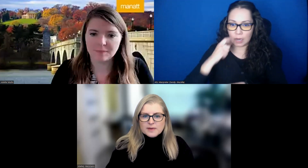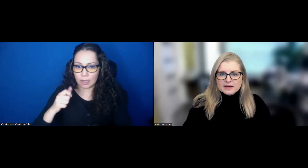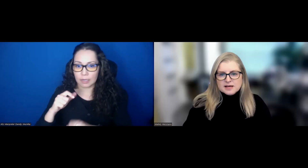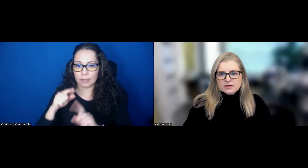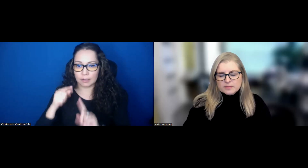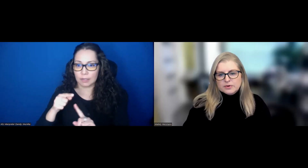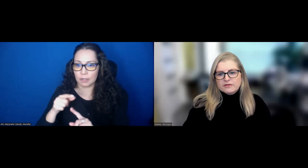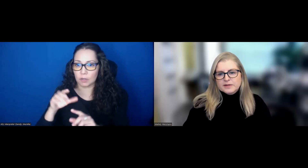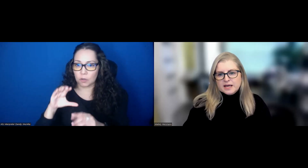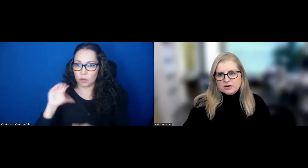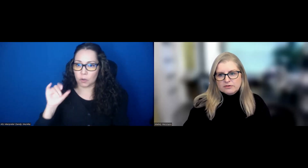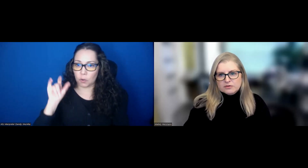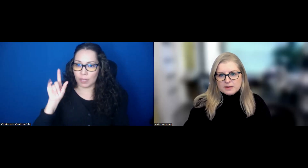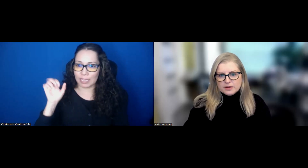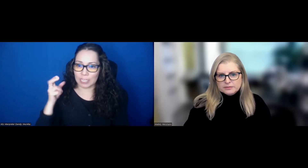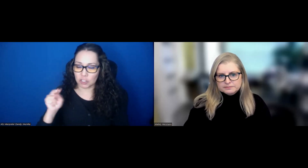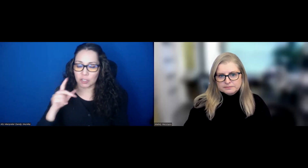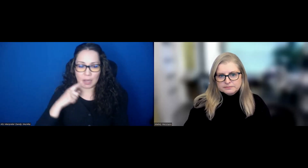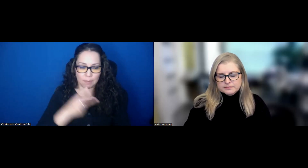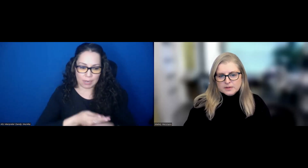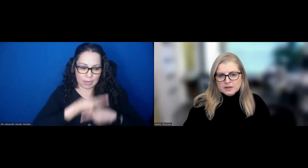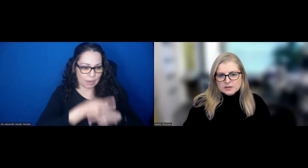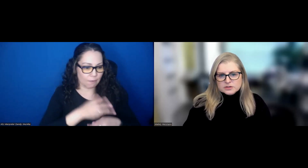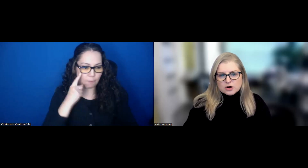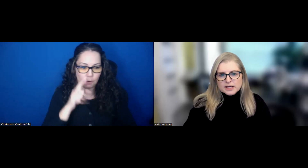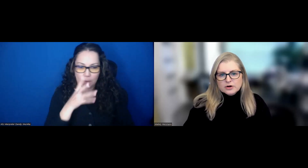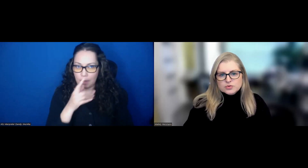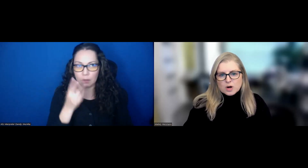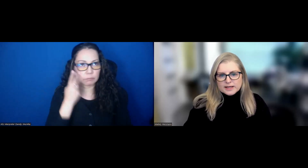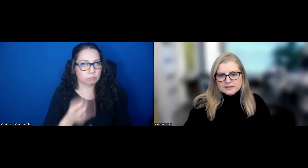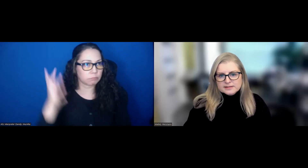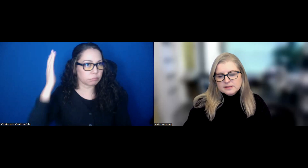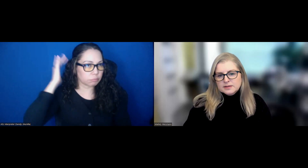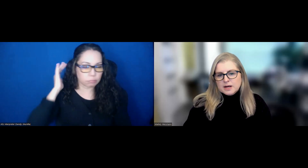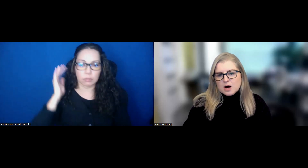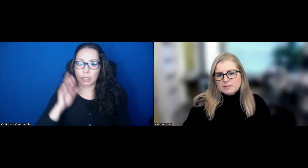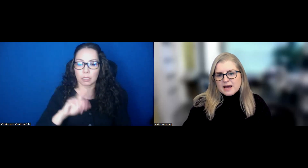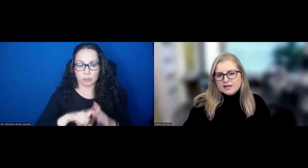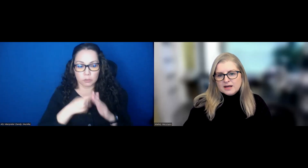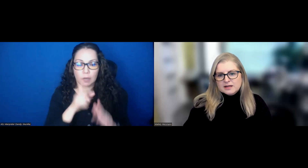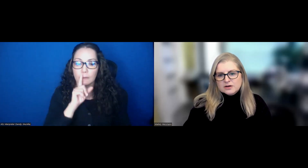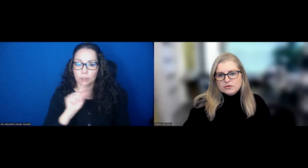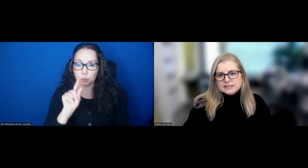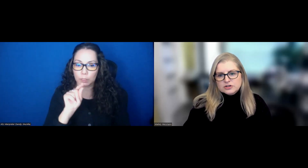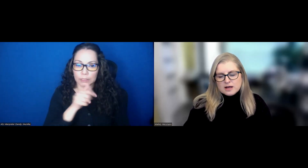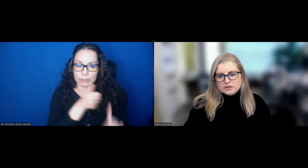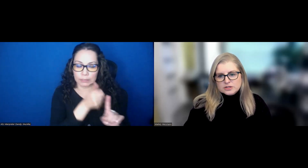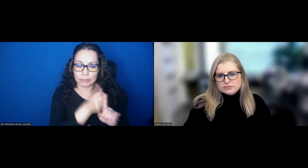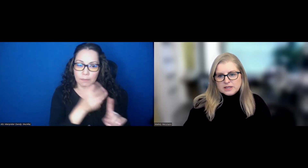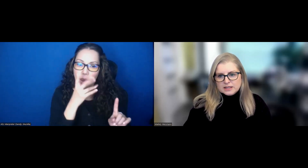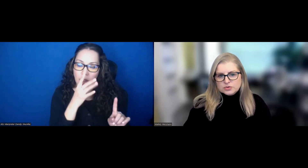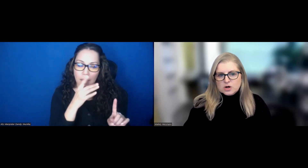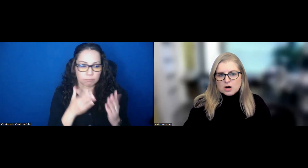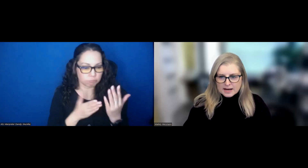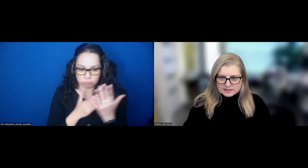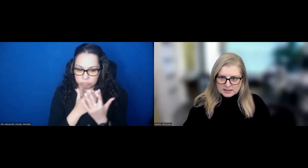as far back as I can remember, I've been a caregiver for my mother. Starting in her 20s, my mom navigated increasing challenges